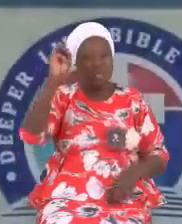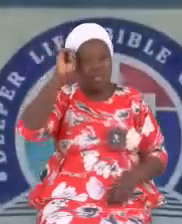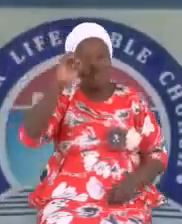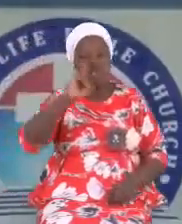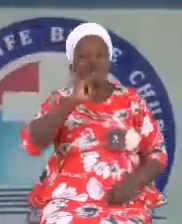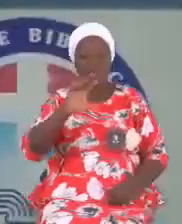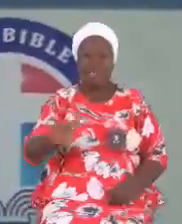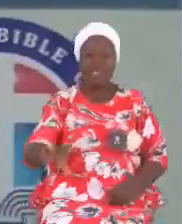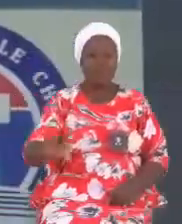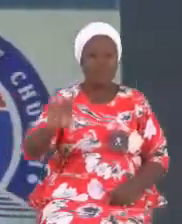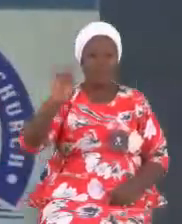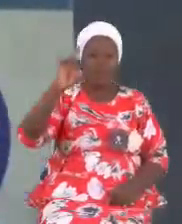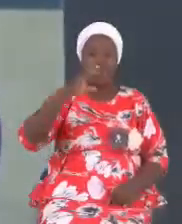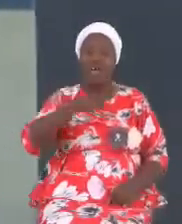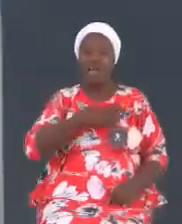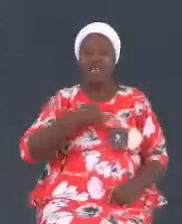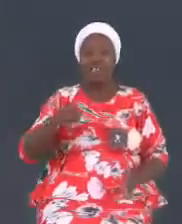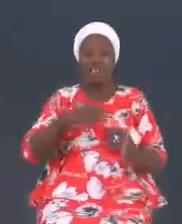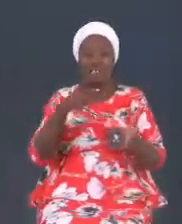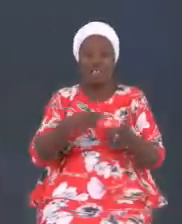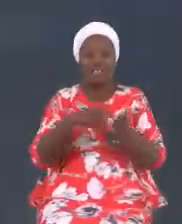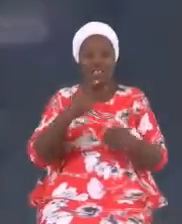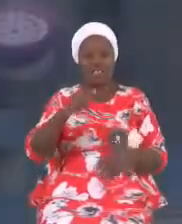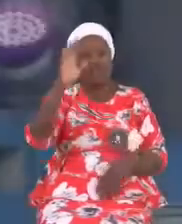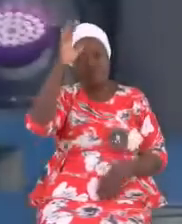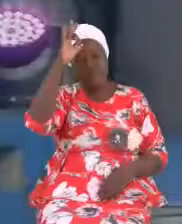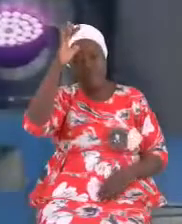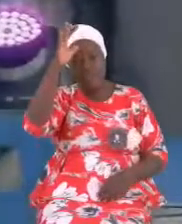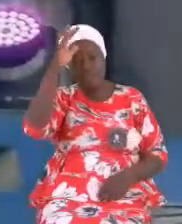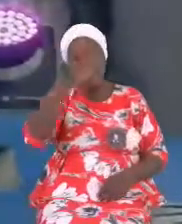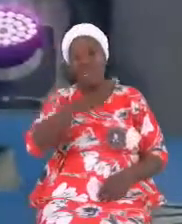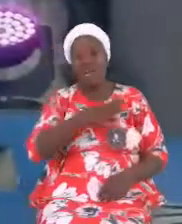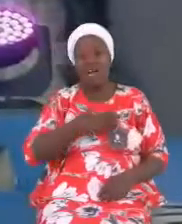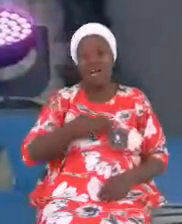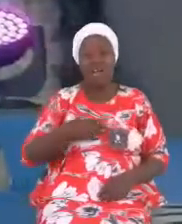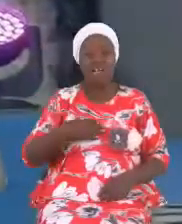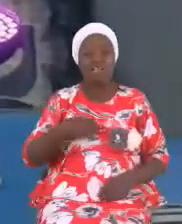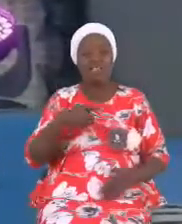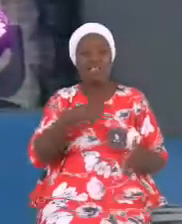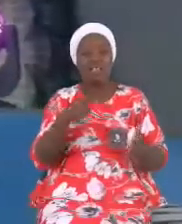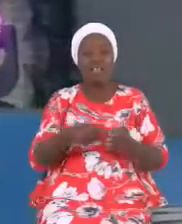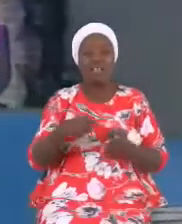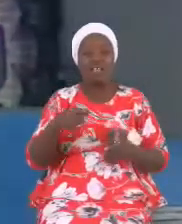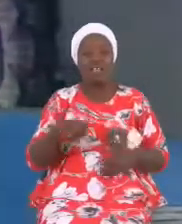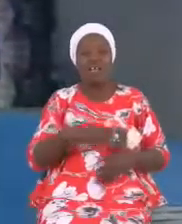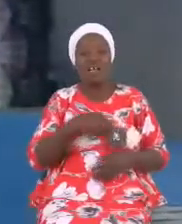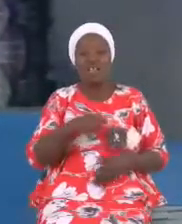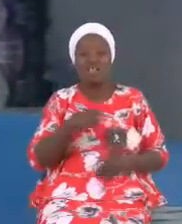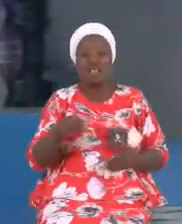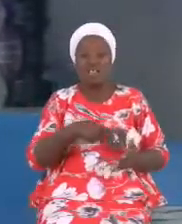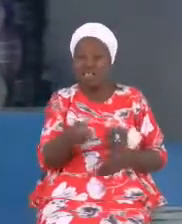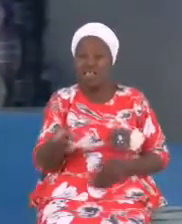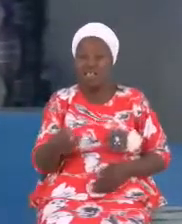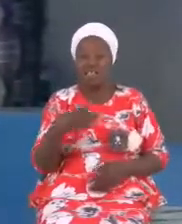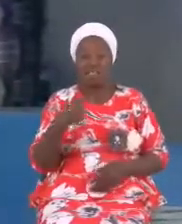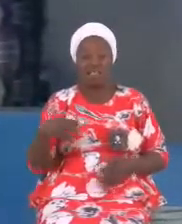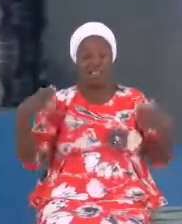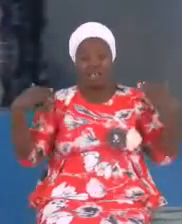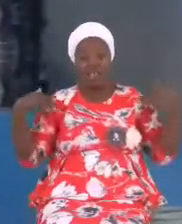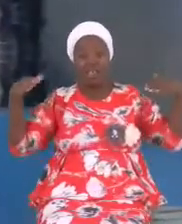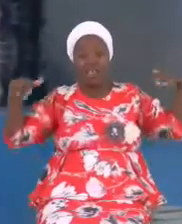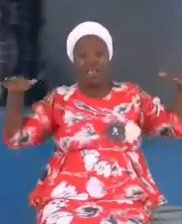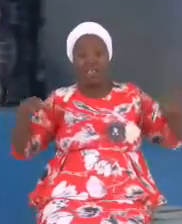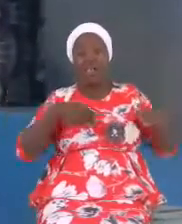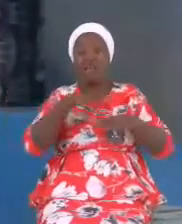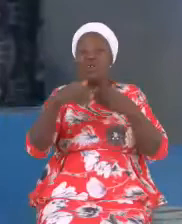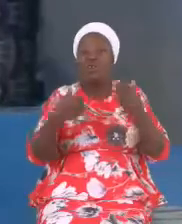And they, the father, and they were the angels, and they, all the perfected